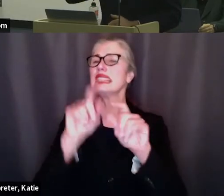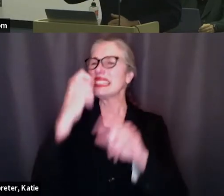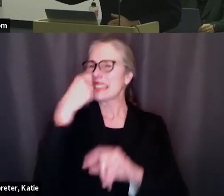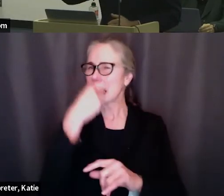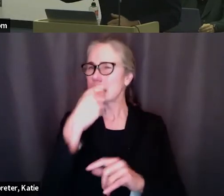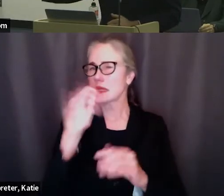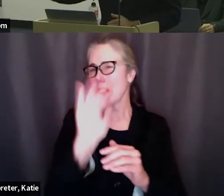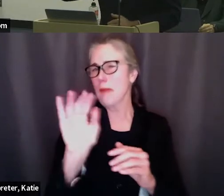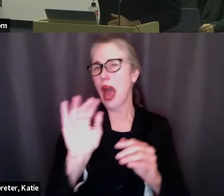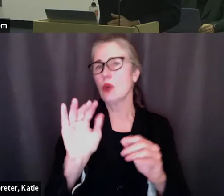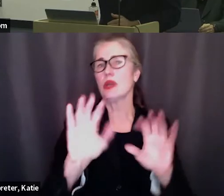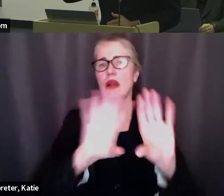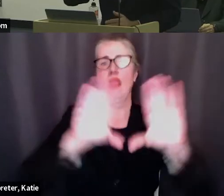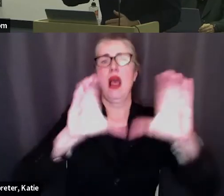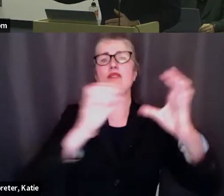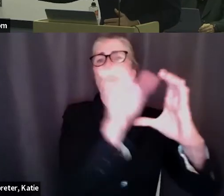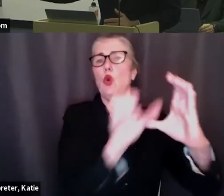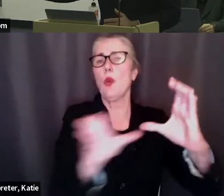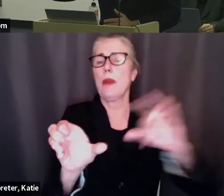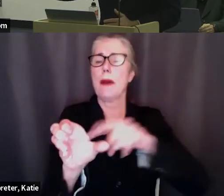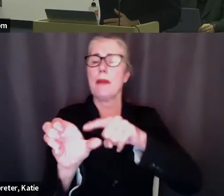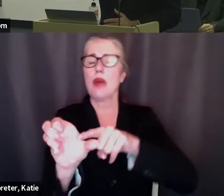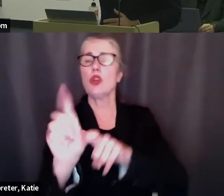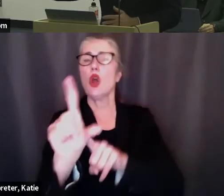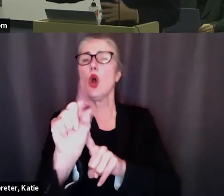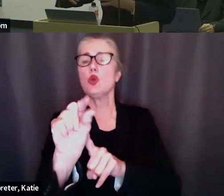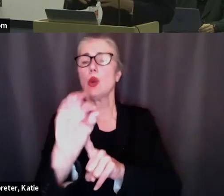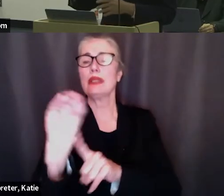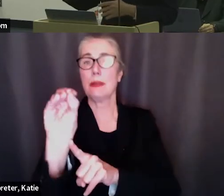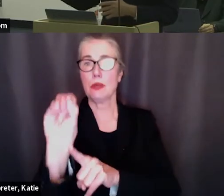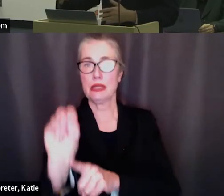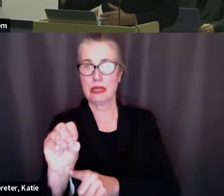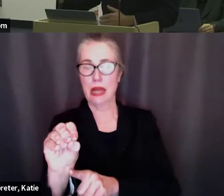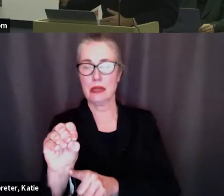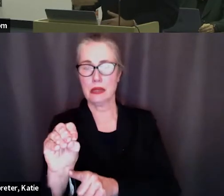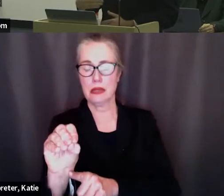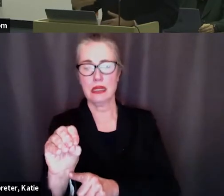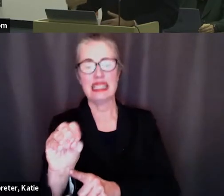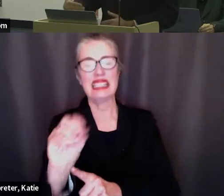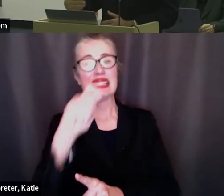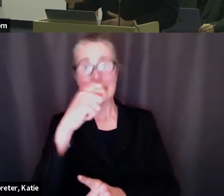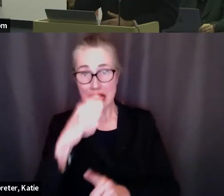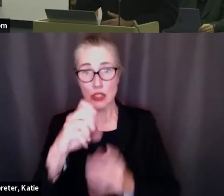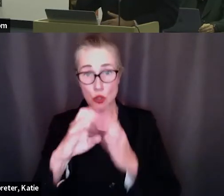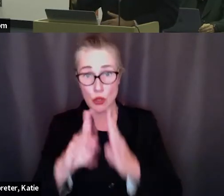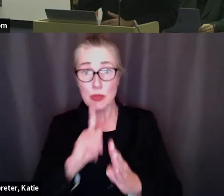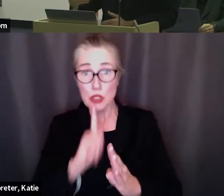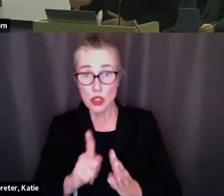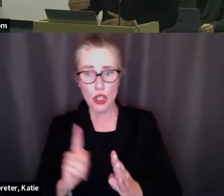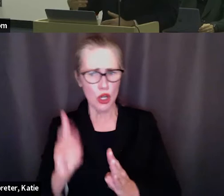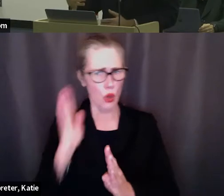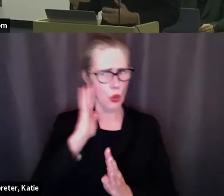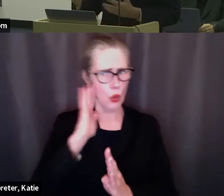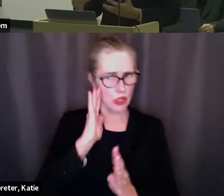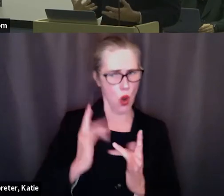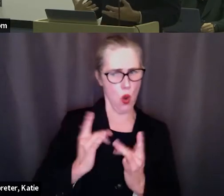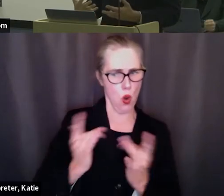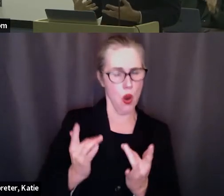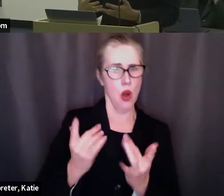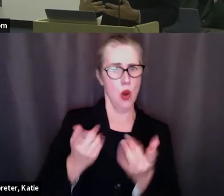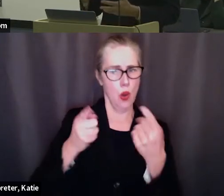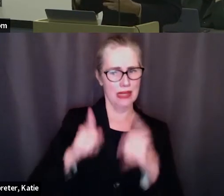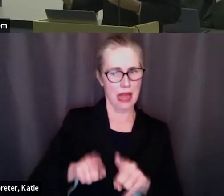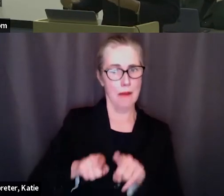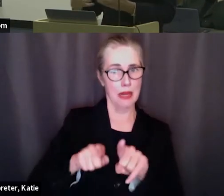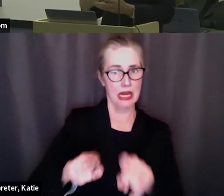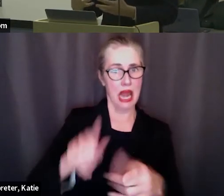we test students twenty percent of the two students to make sure that we're keeping track and seeing what's happening in the schools